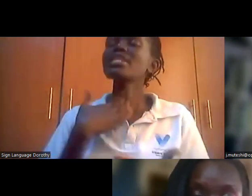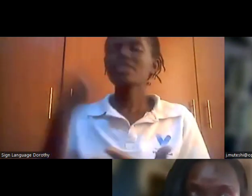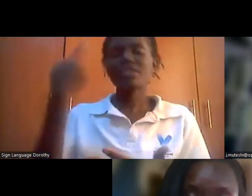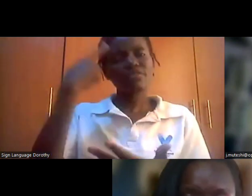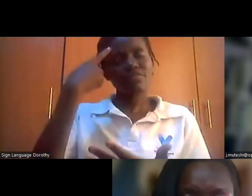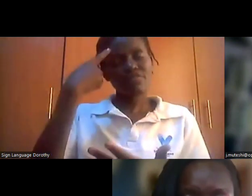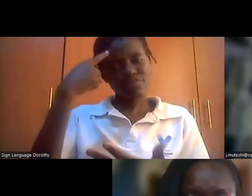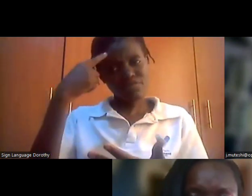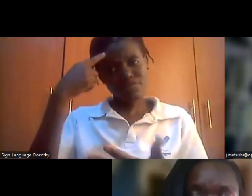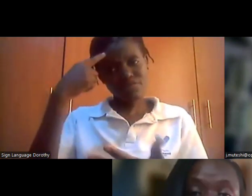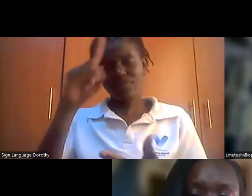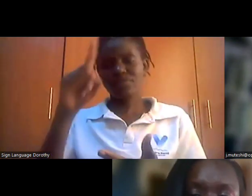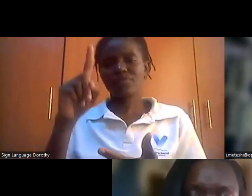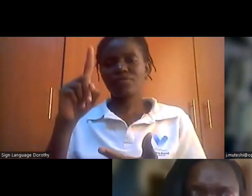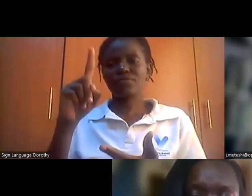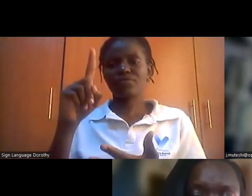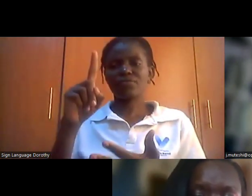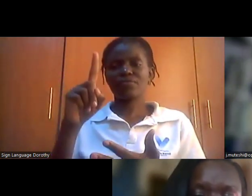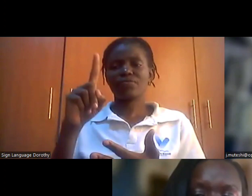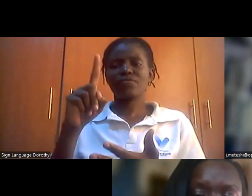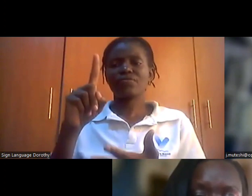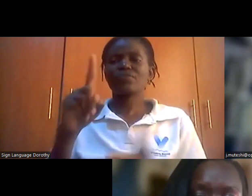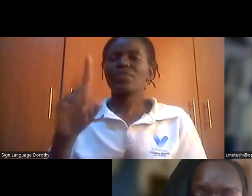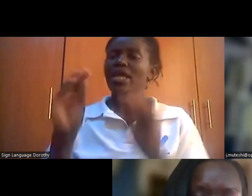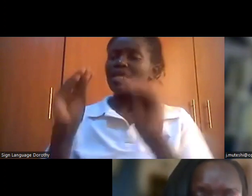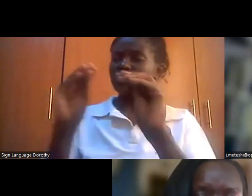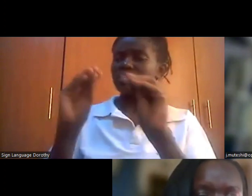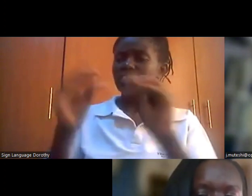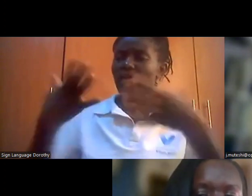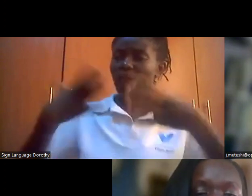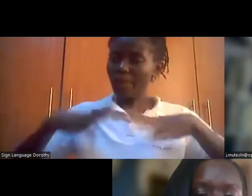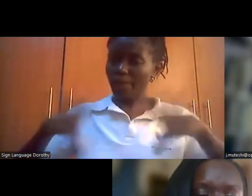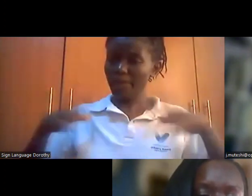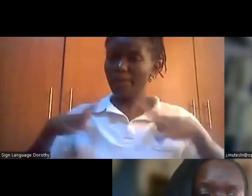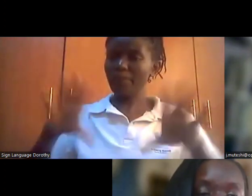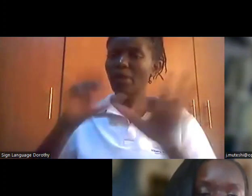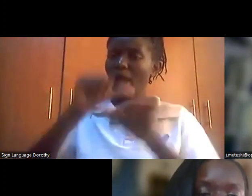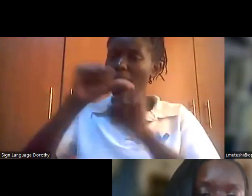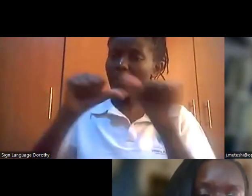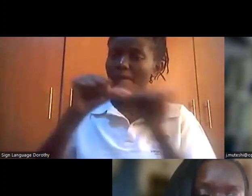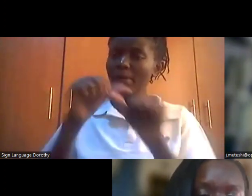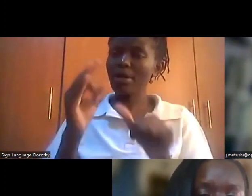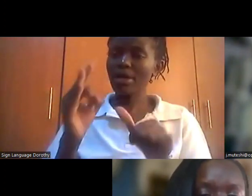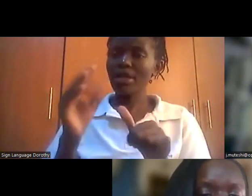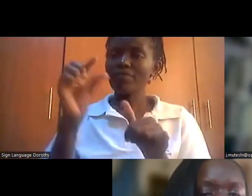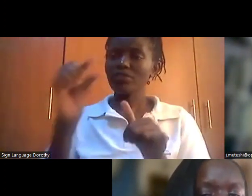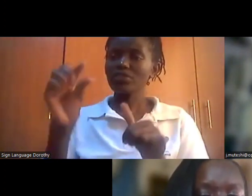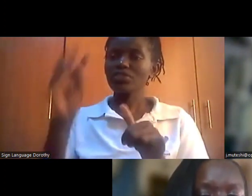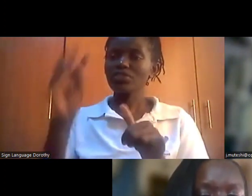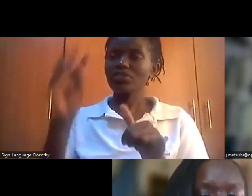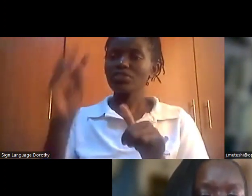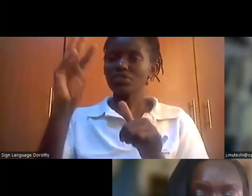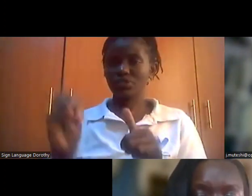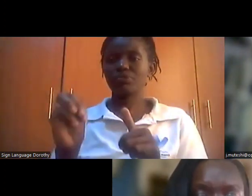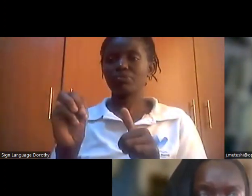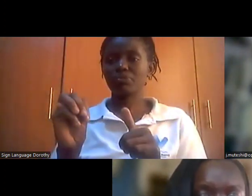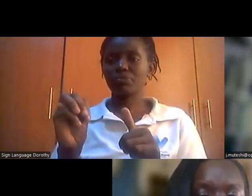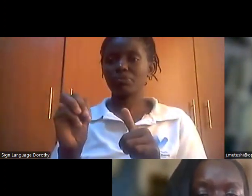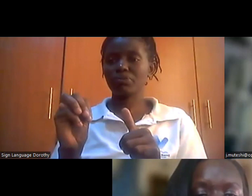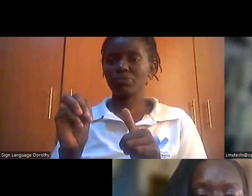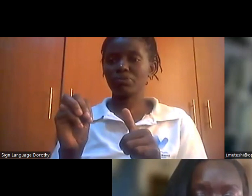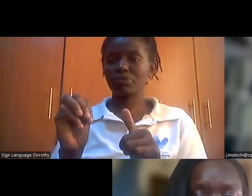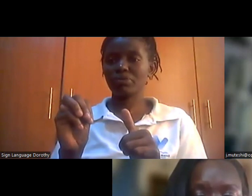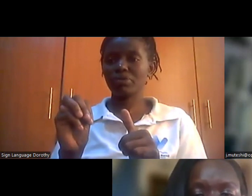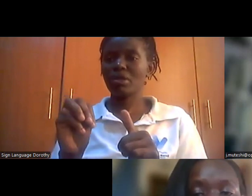sensitization of health workers on human rights around FGM and the do no harm principles, that whether